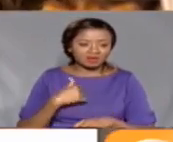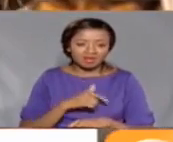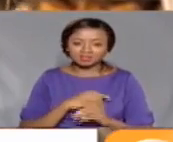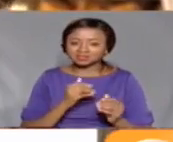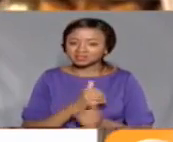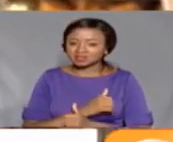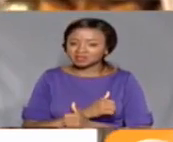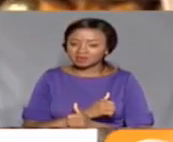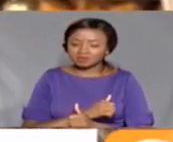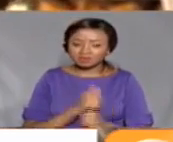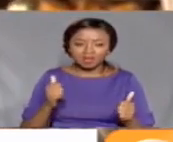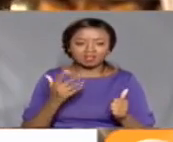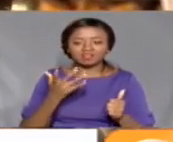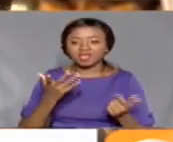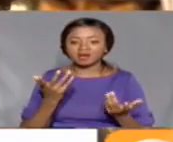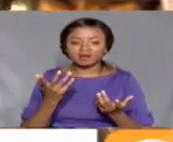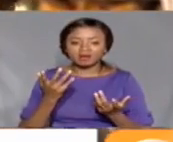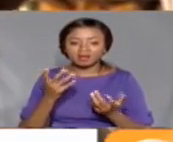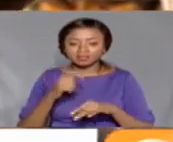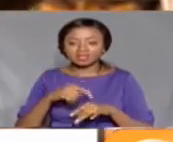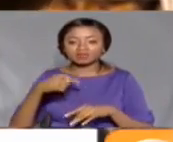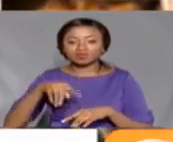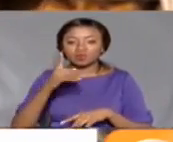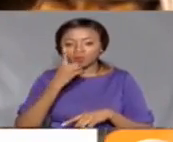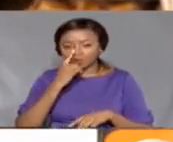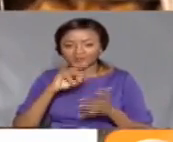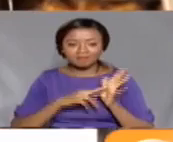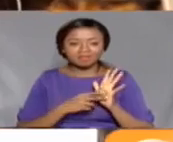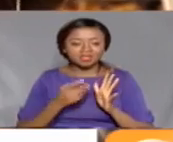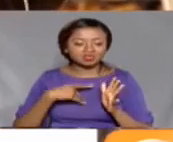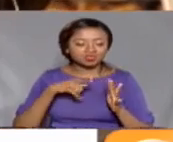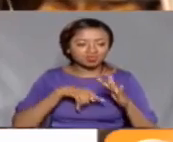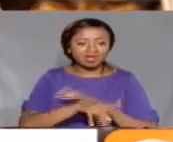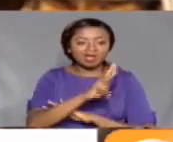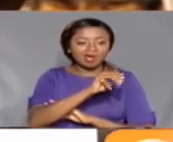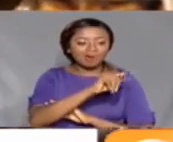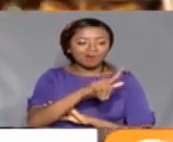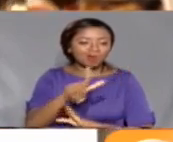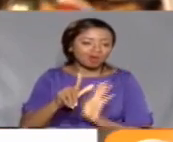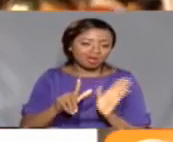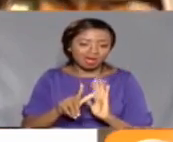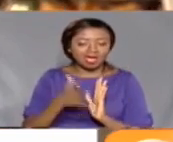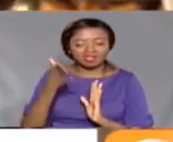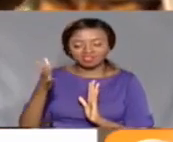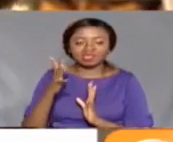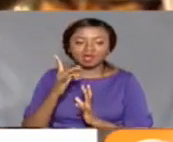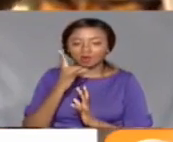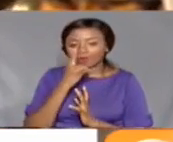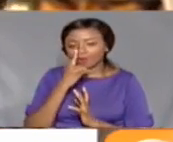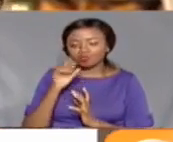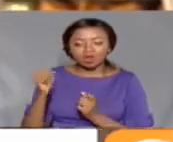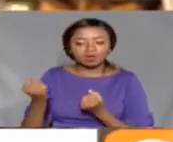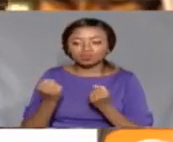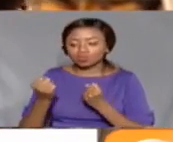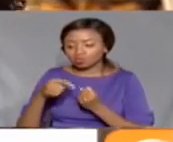find us in an estate on your way home. So you don't have to go through the inconvenience of going into a mall and out of a mall. Here you just drive